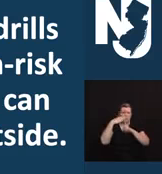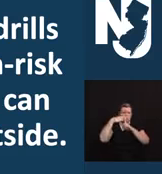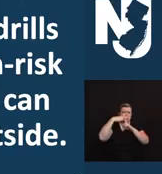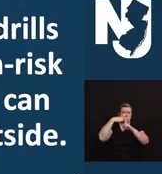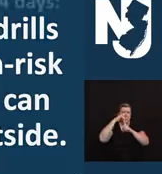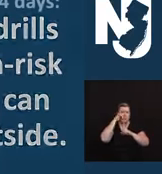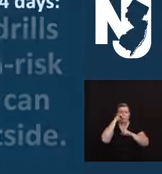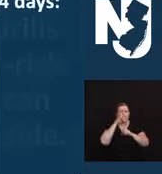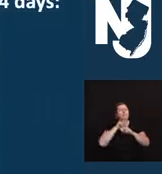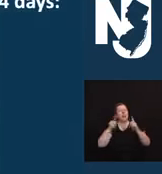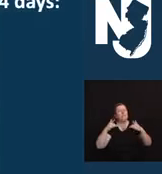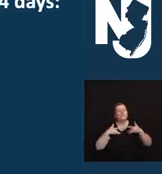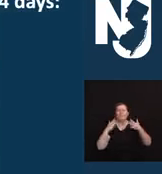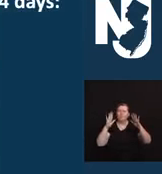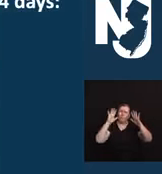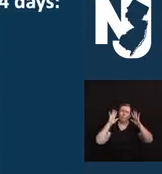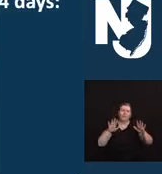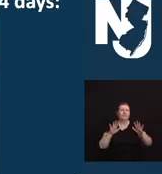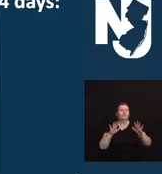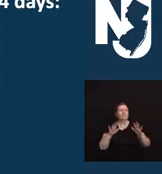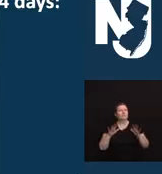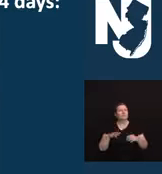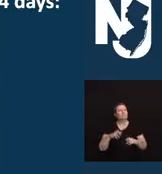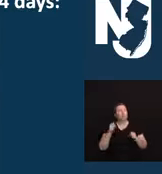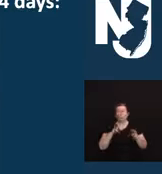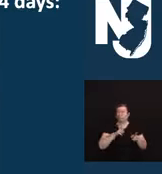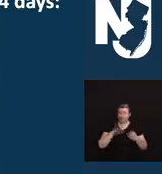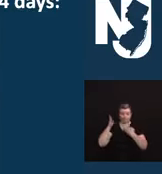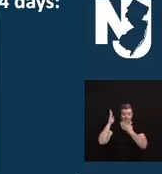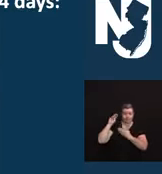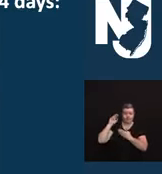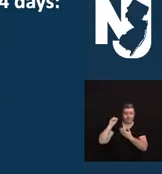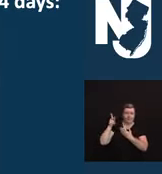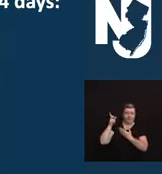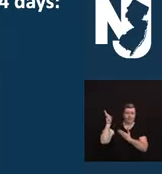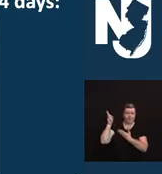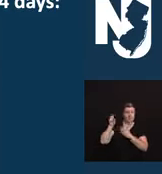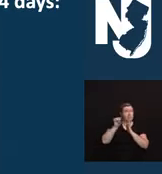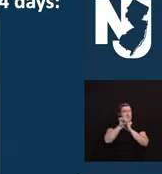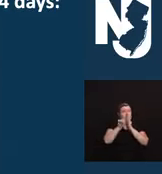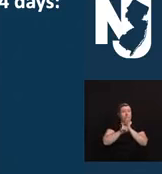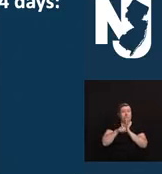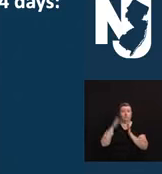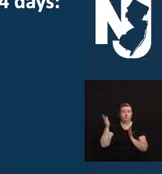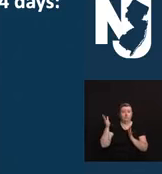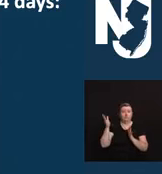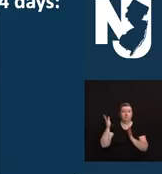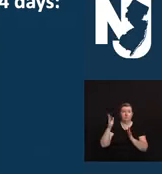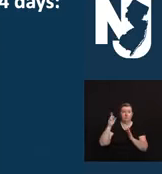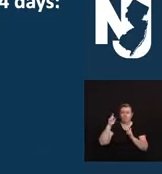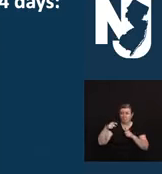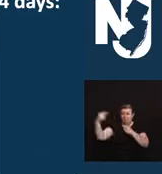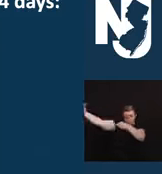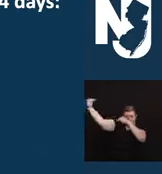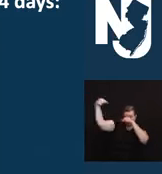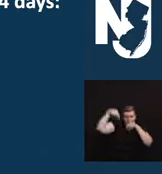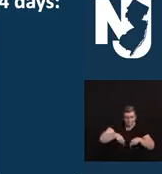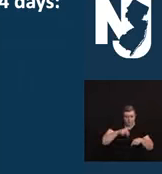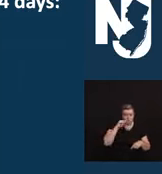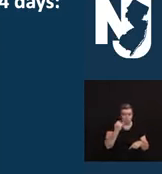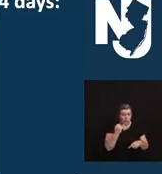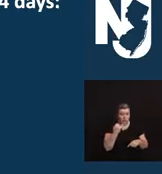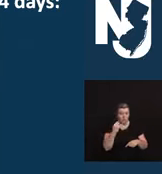next, switching gears, the list of states from which travelers to New Jersey are being advised to observe a 14-day self-quarantine